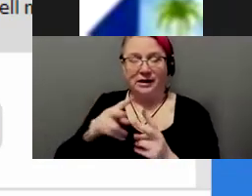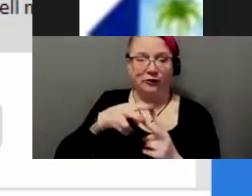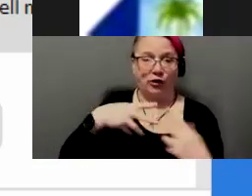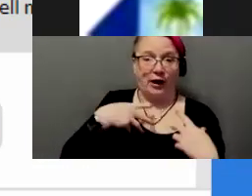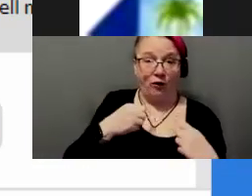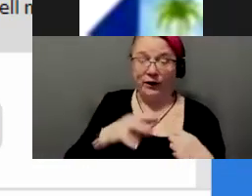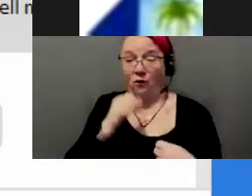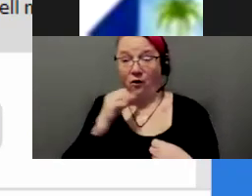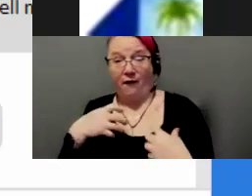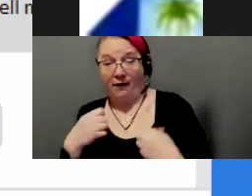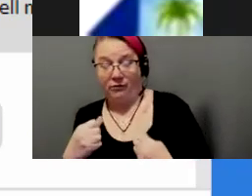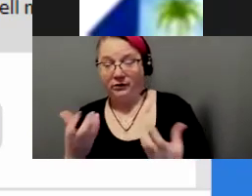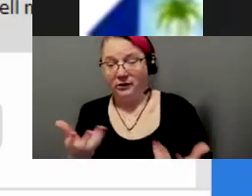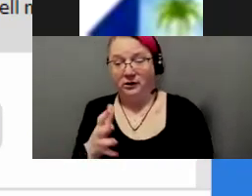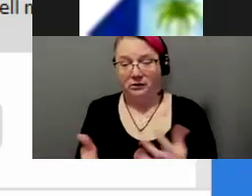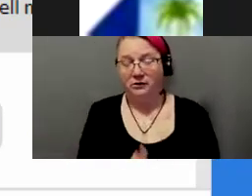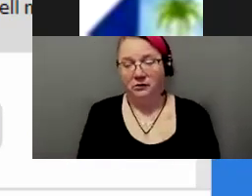ways.